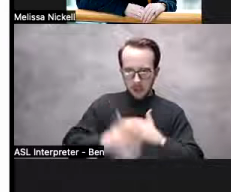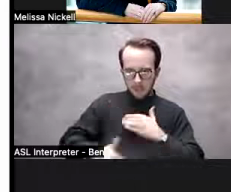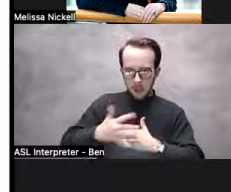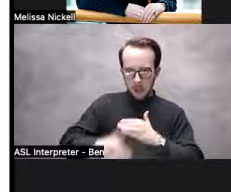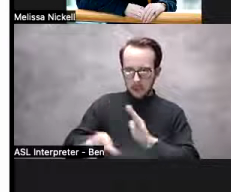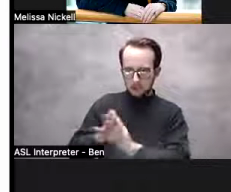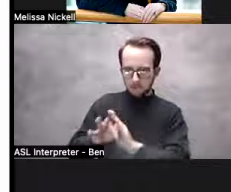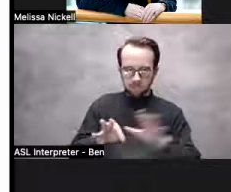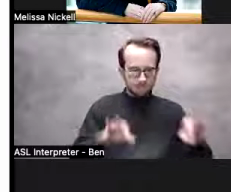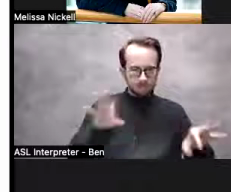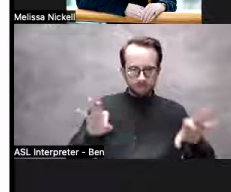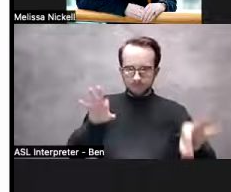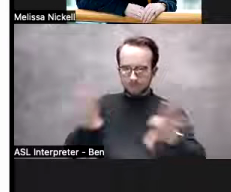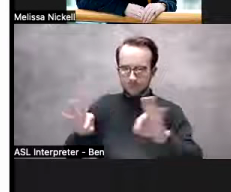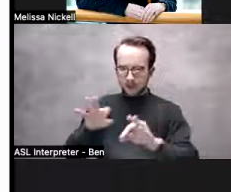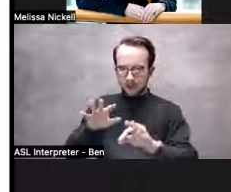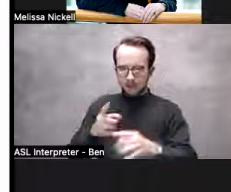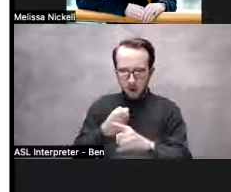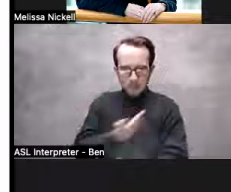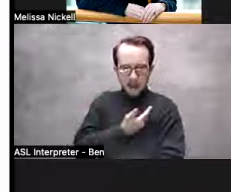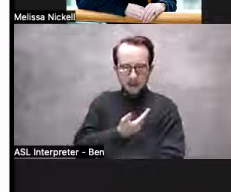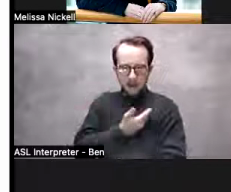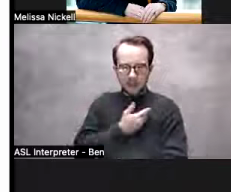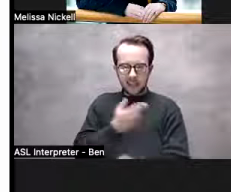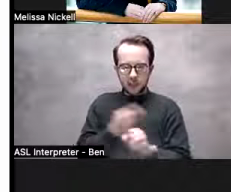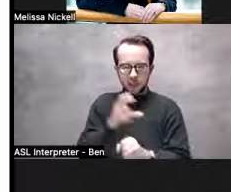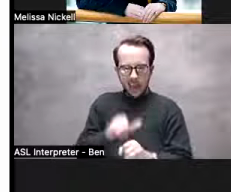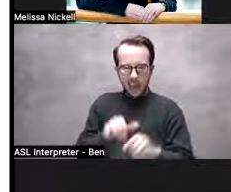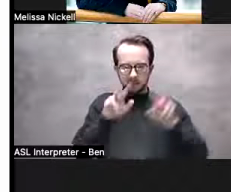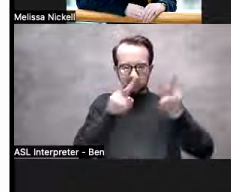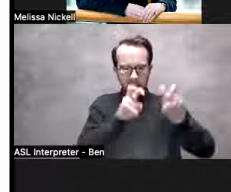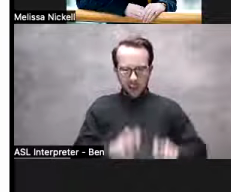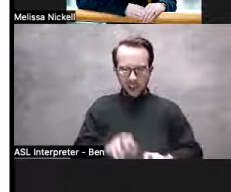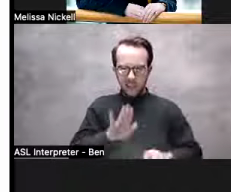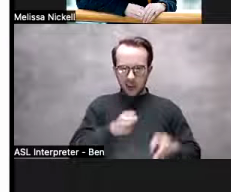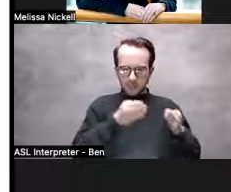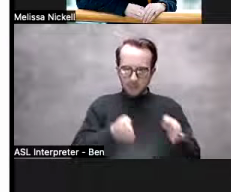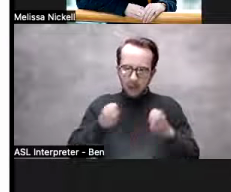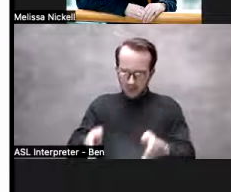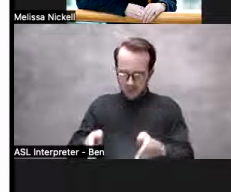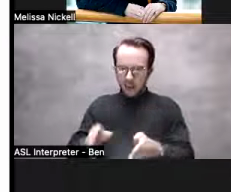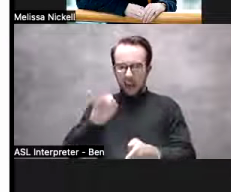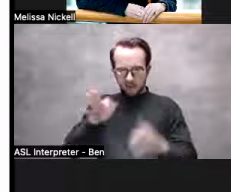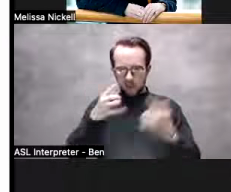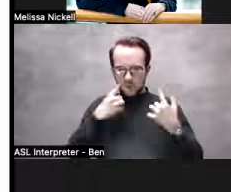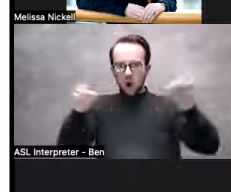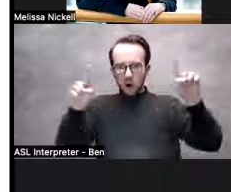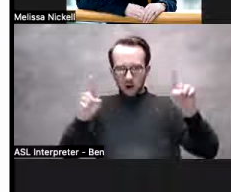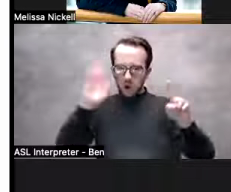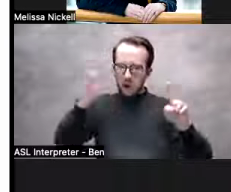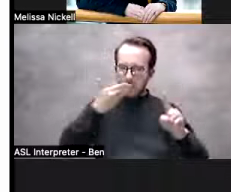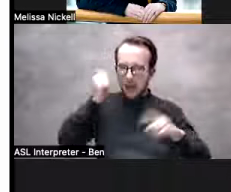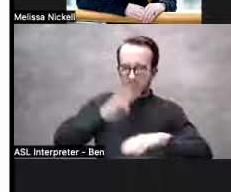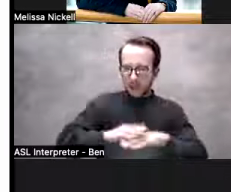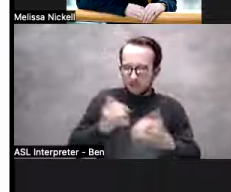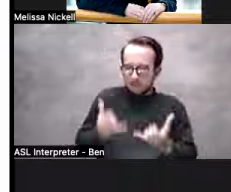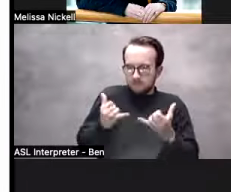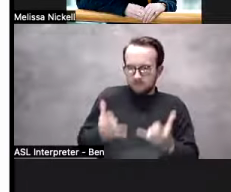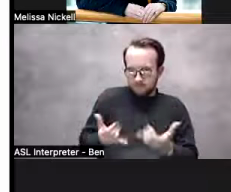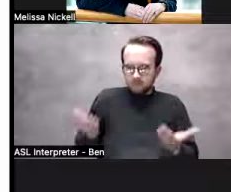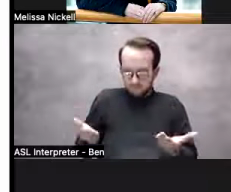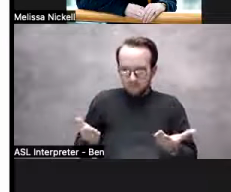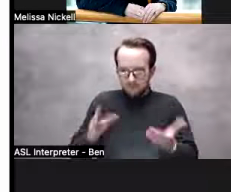newborn infants, and use that to sort of analyze their method to see if the method they want to use is going to be better than existing methods and can